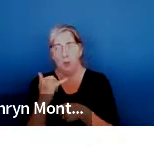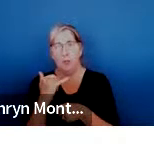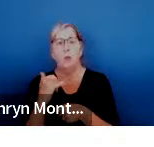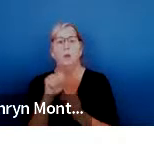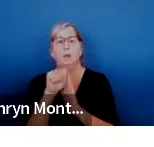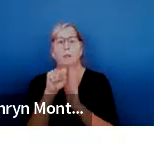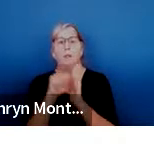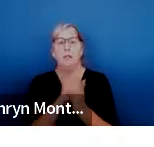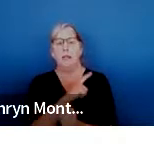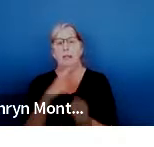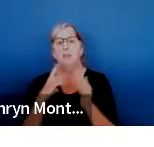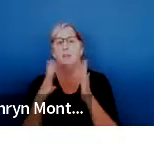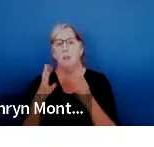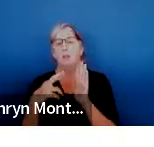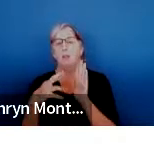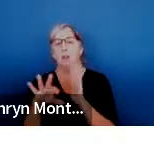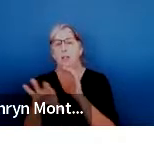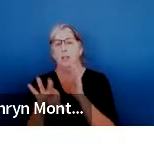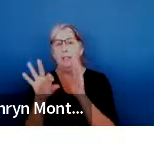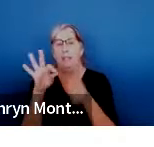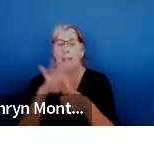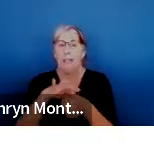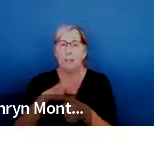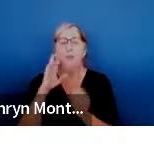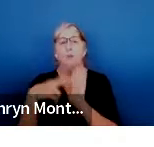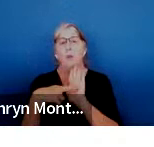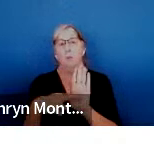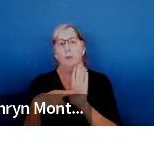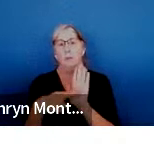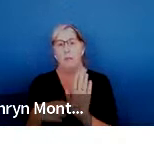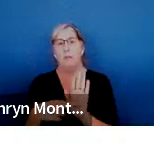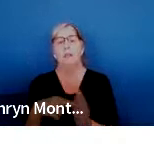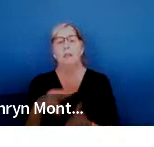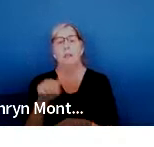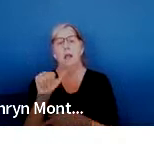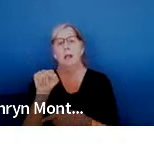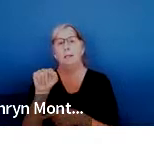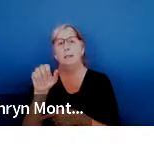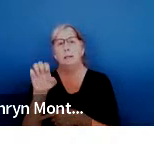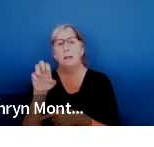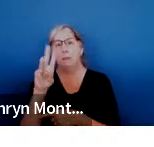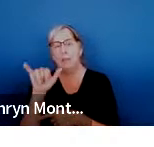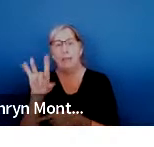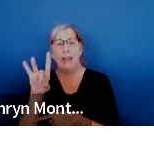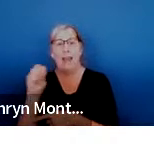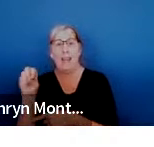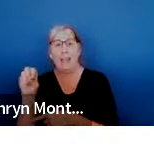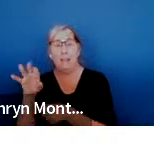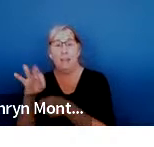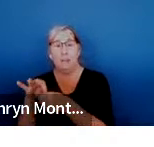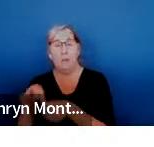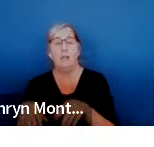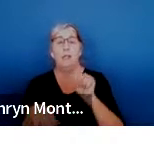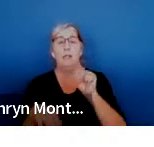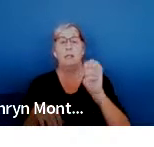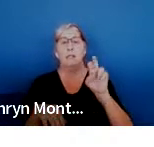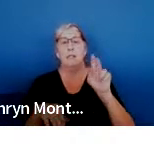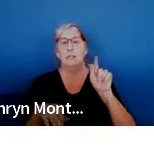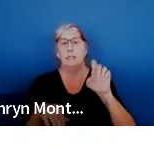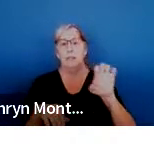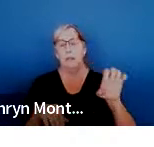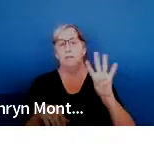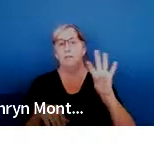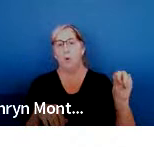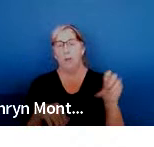to represent in the Assembly, which has 80 seats, and in the Senate, 40 seats. These are all divvied up by